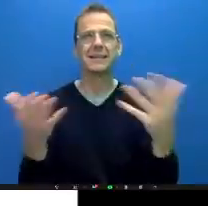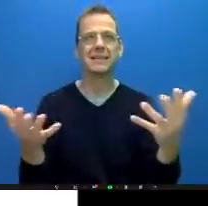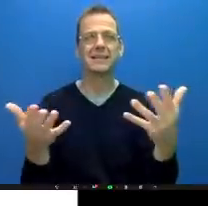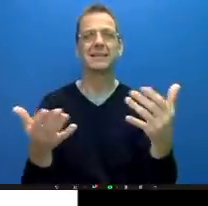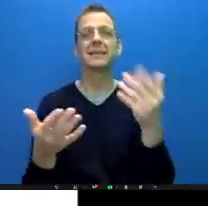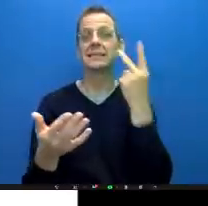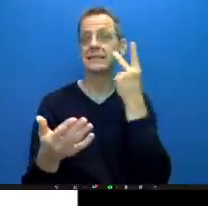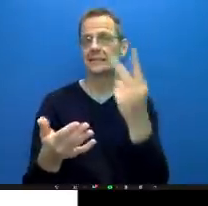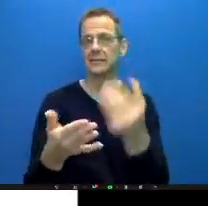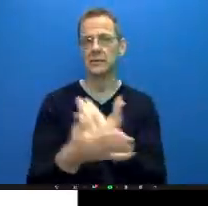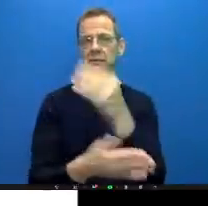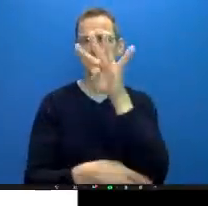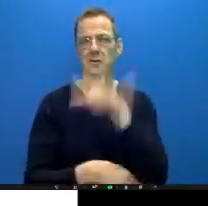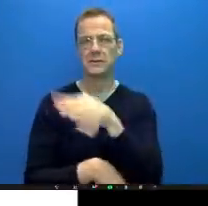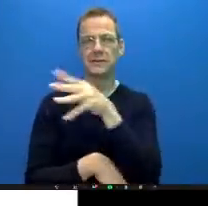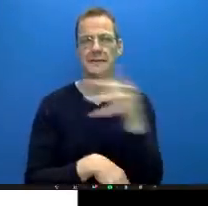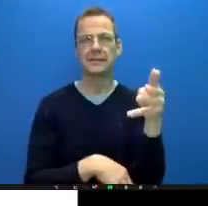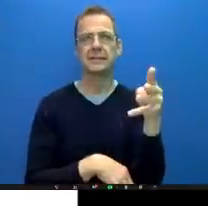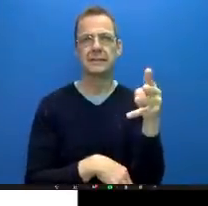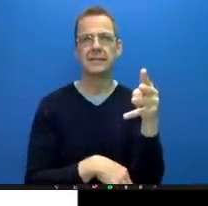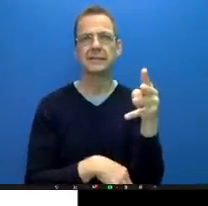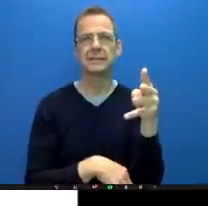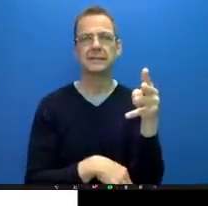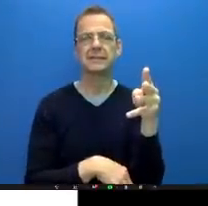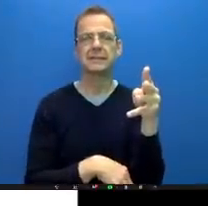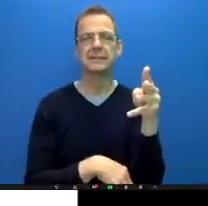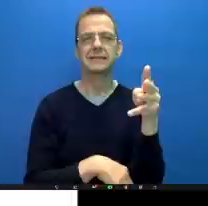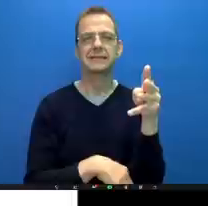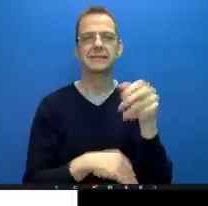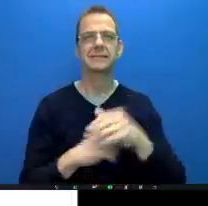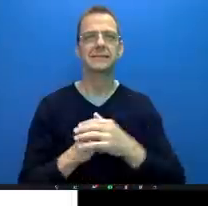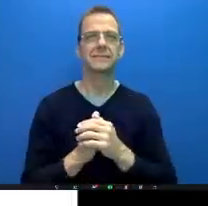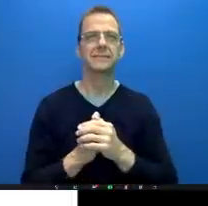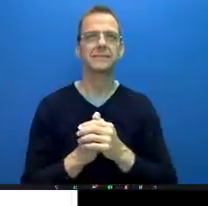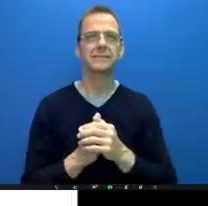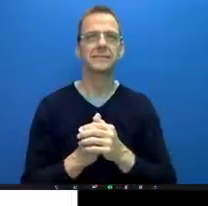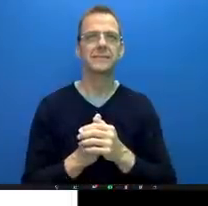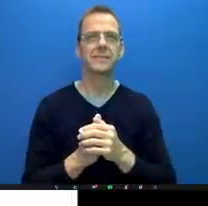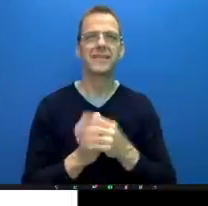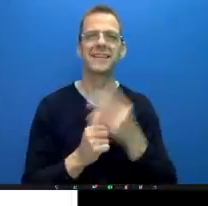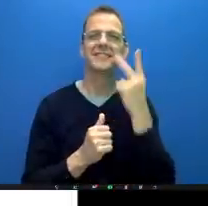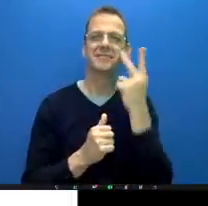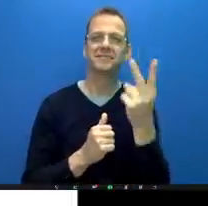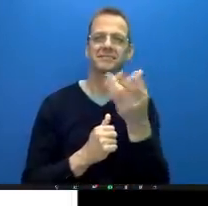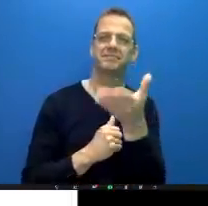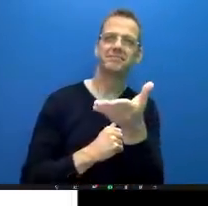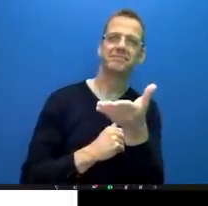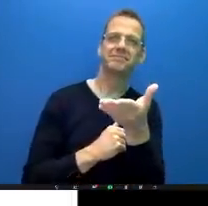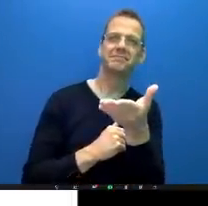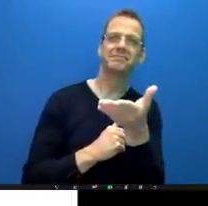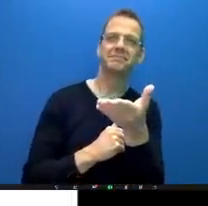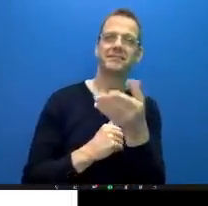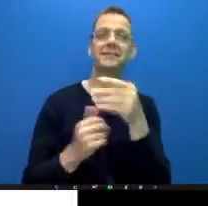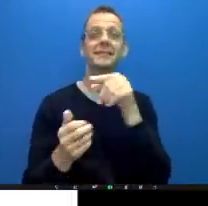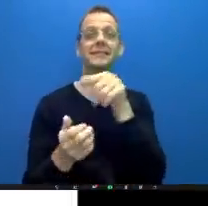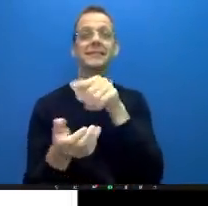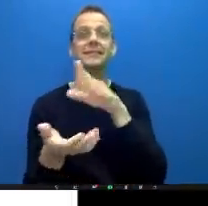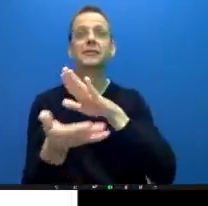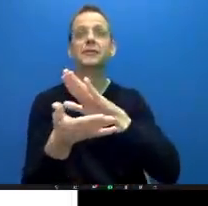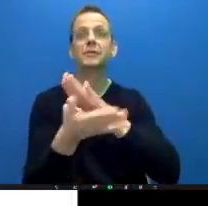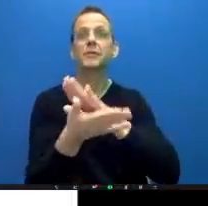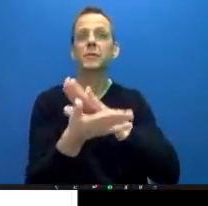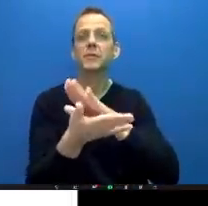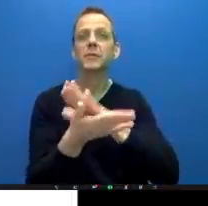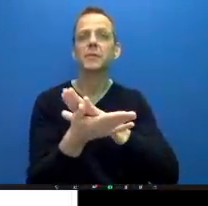in-person schools reopening. What we could observe was always after this dashed